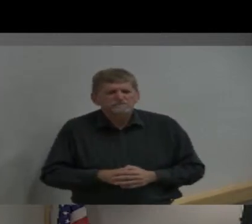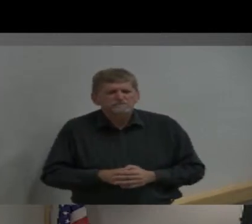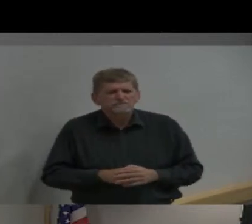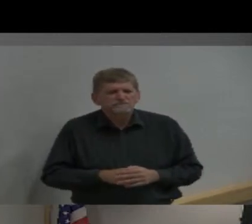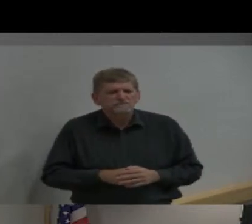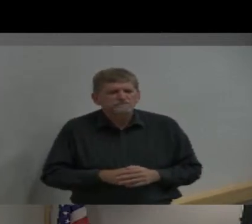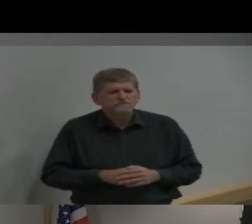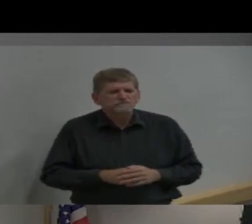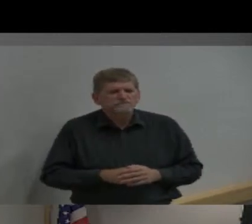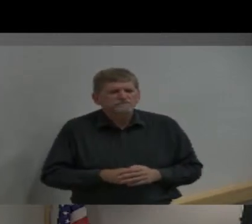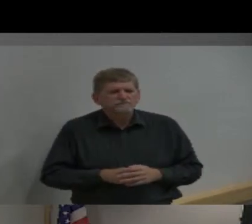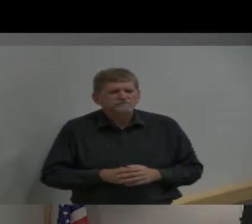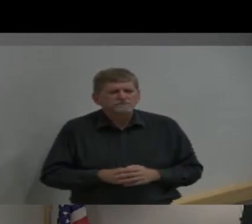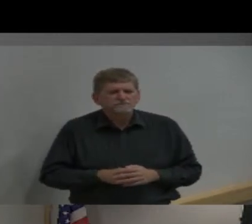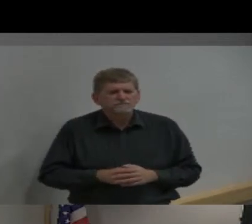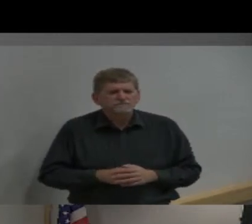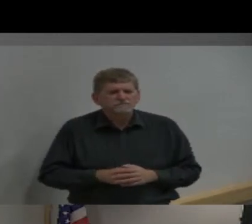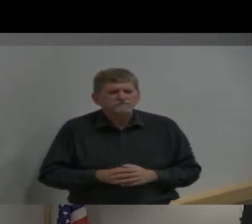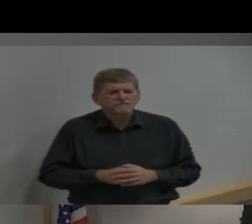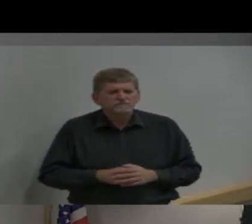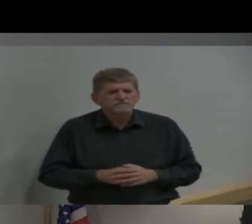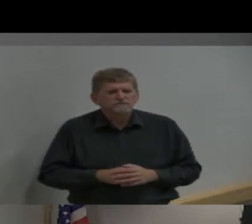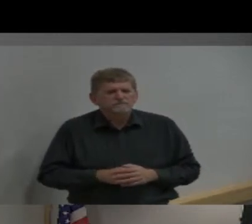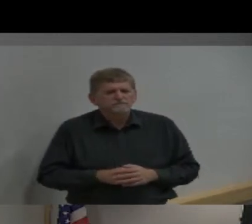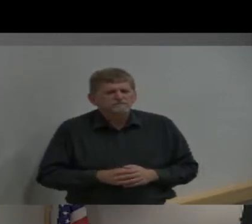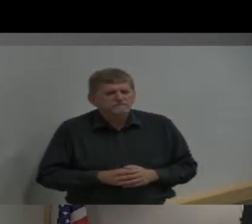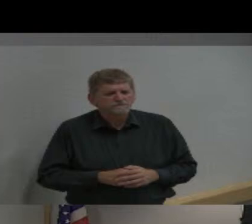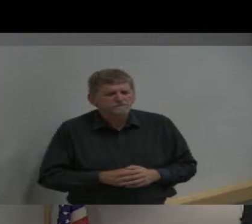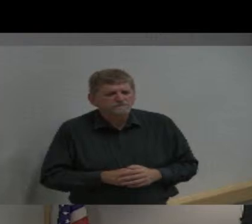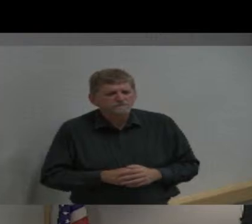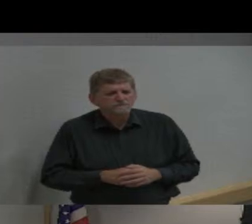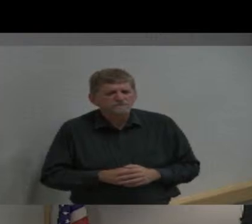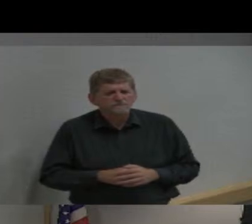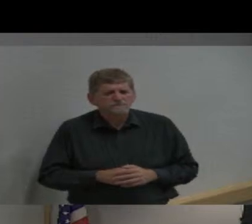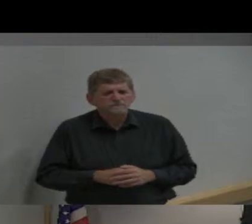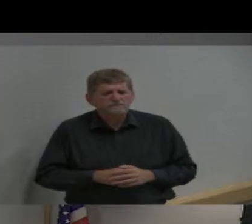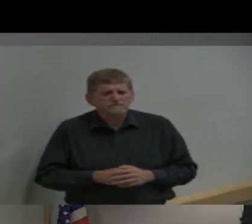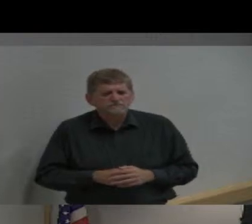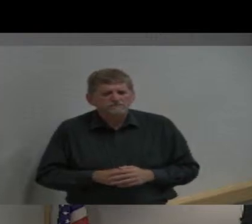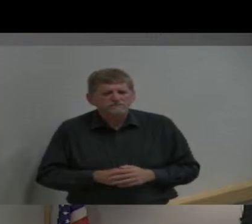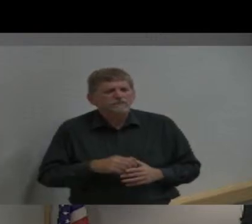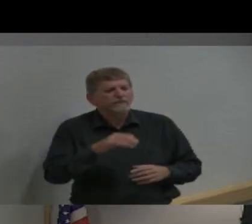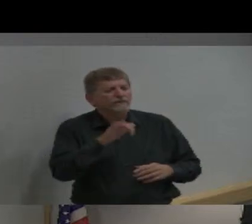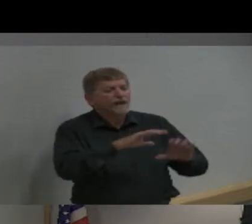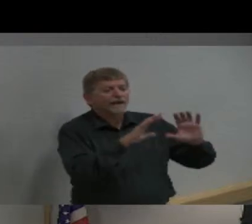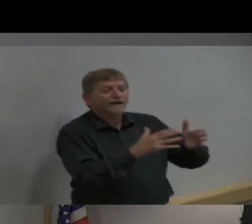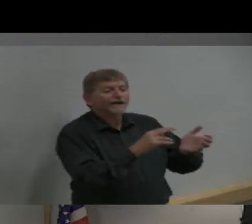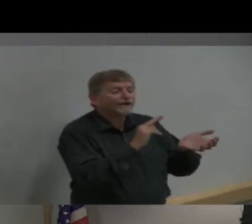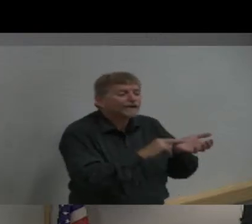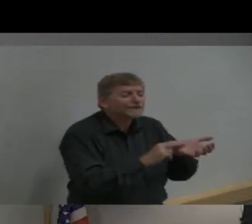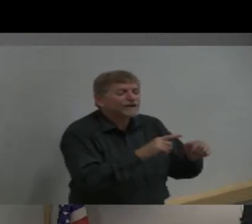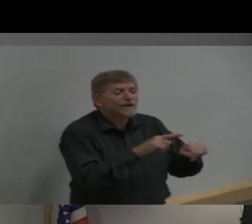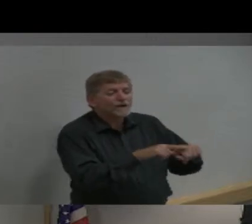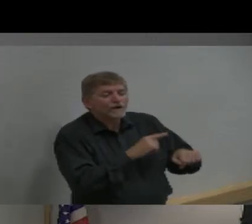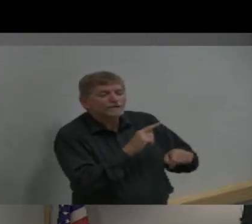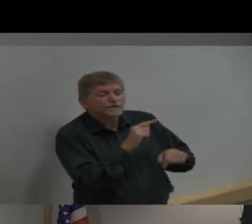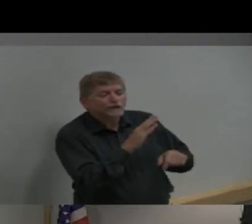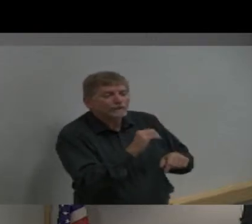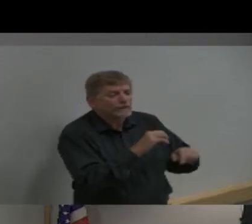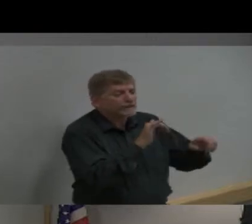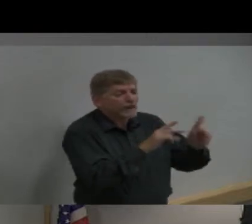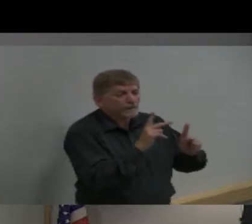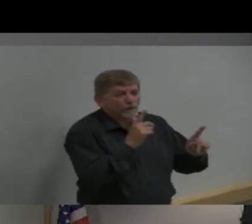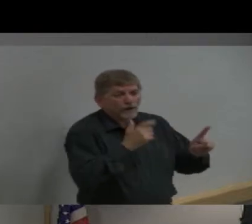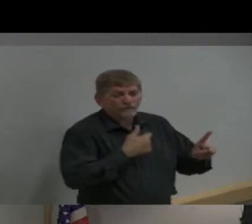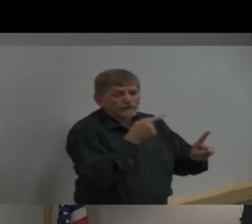individuals in that age range who live in long-term care facilities. They're living in the community. So that's caught our attention, and we're watching that very